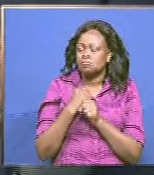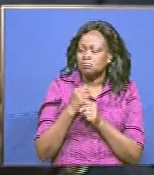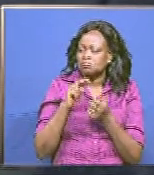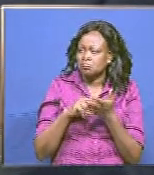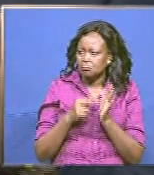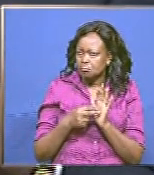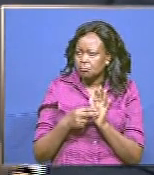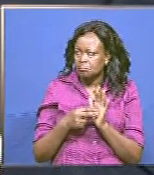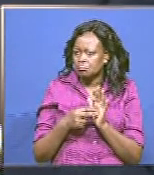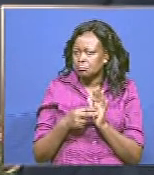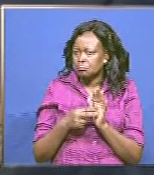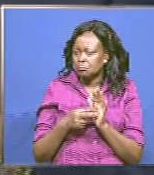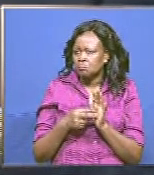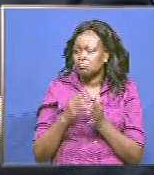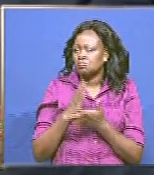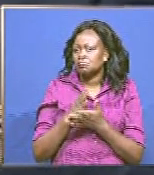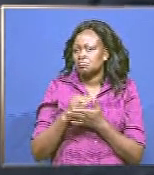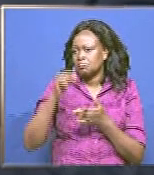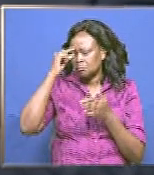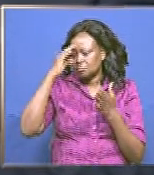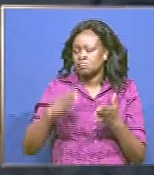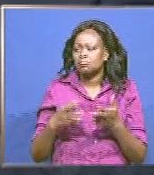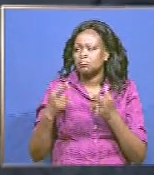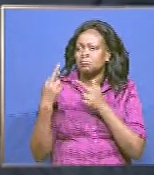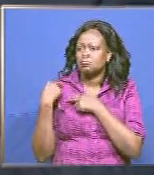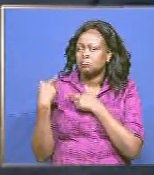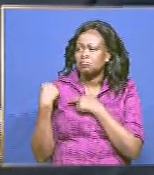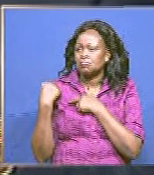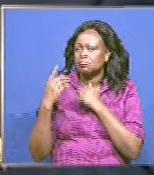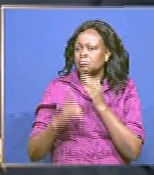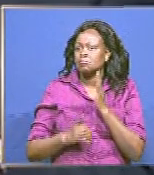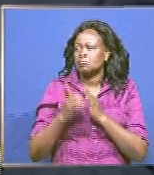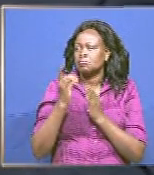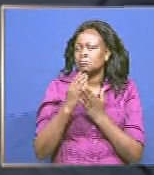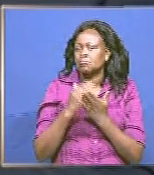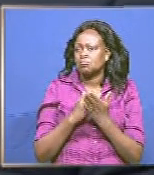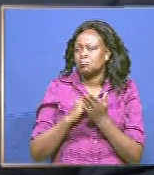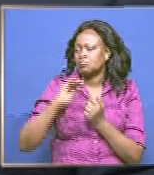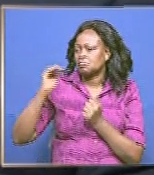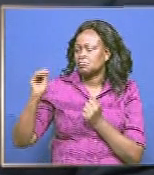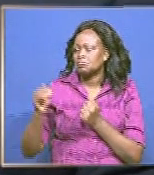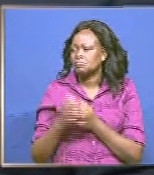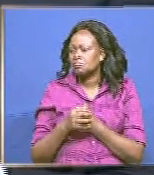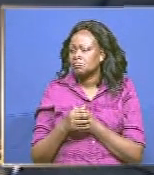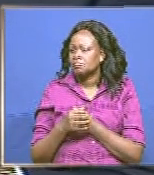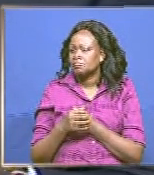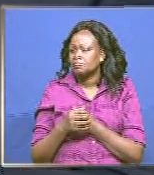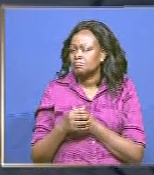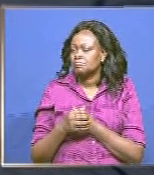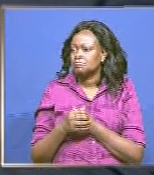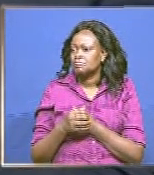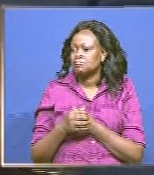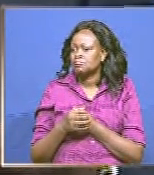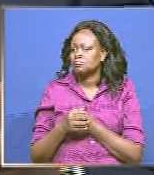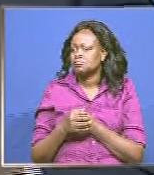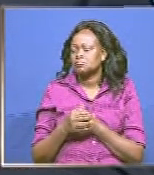They're doing projects. Basically, in my view, the governors are in charge of now the development programs in counties. Yes. Now,